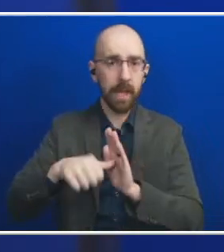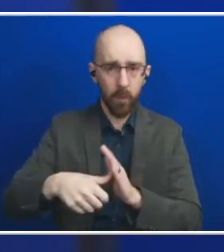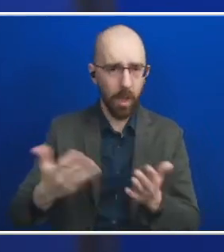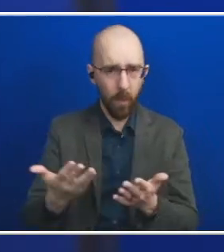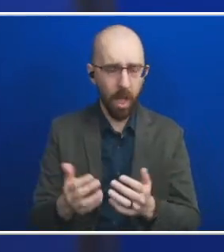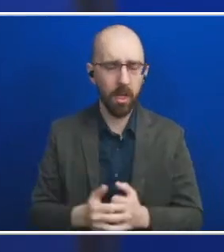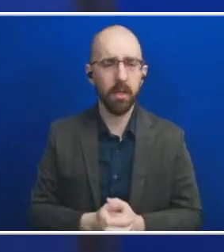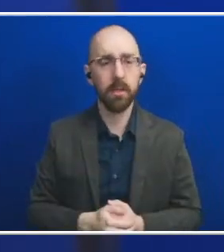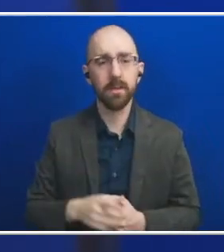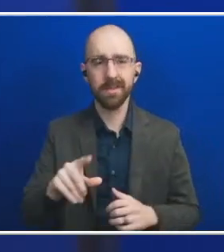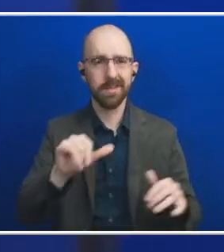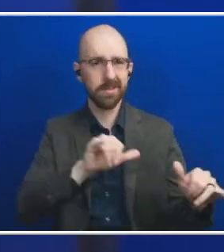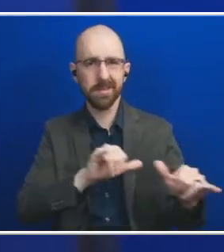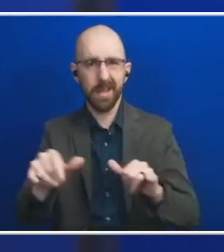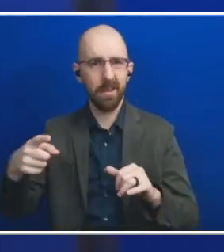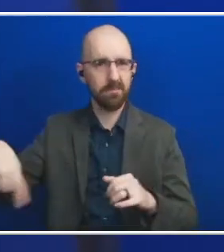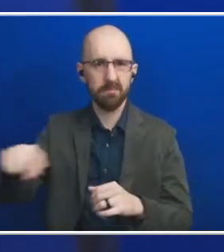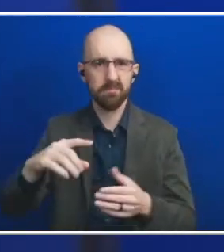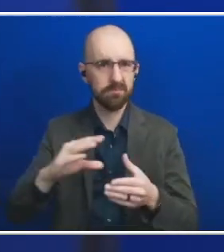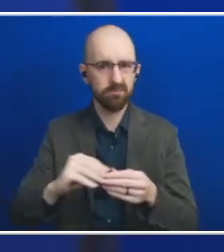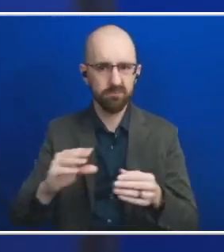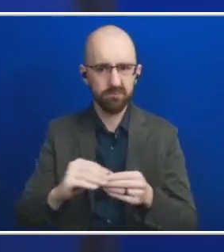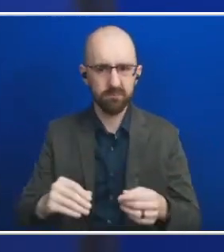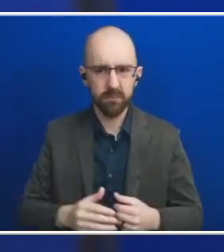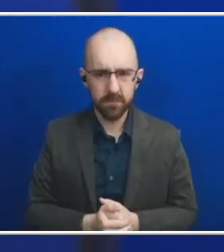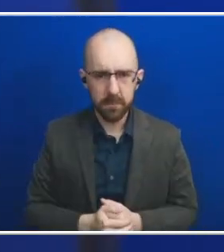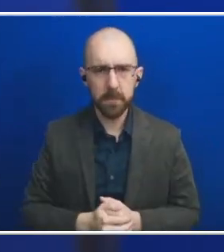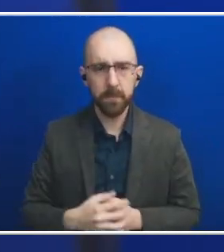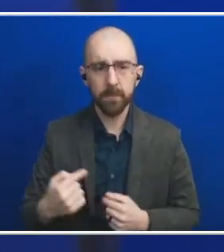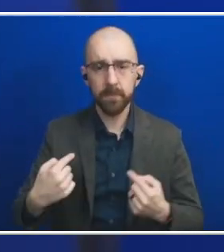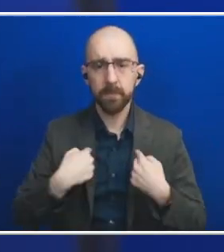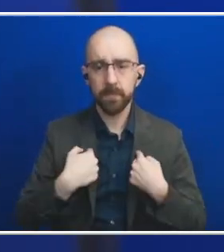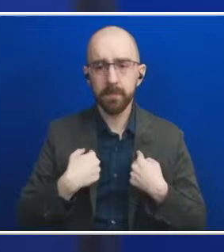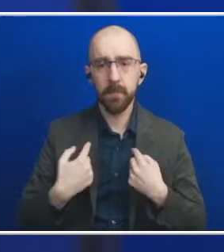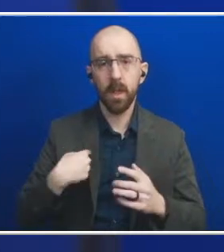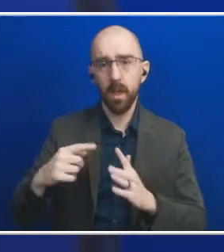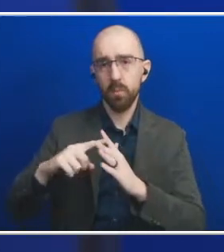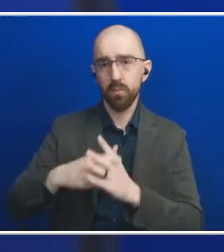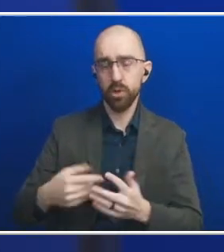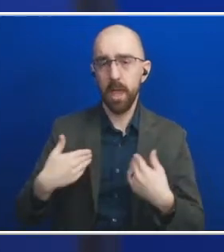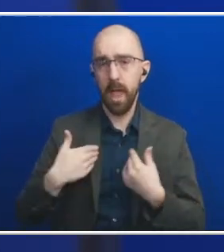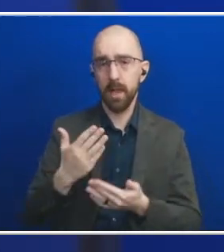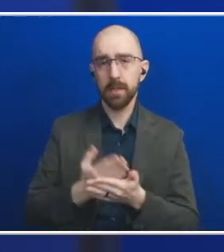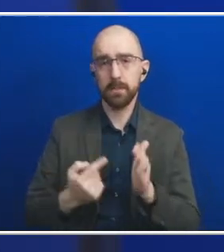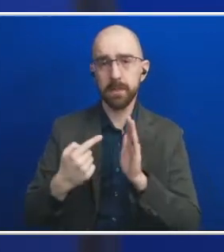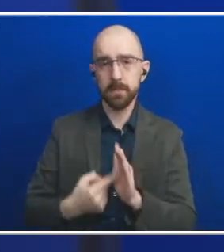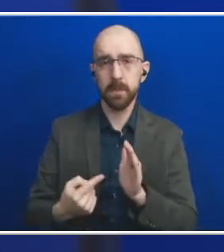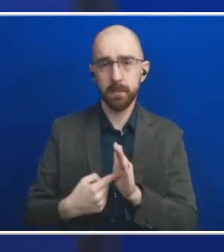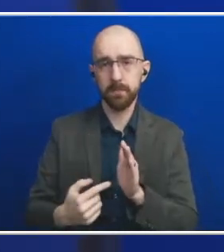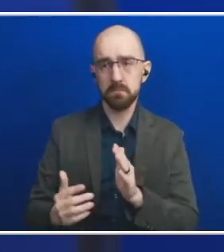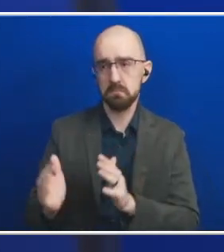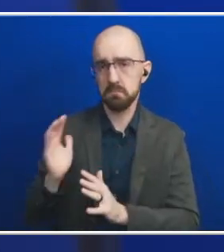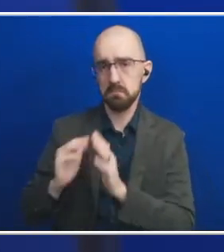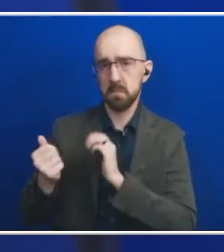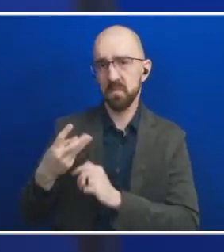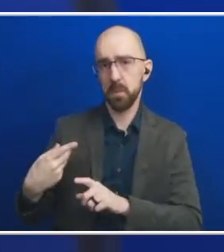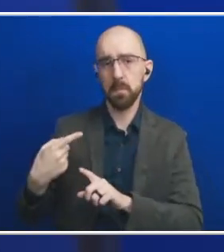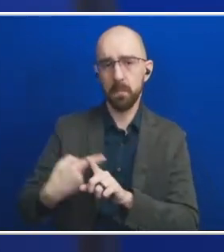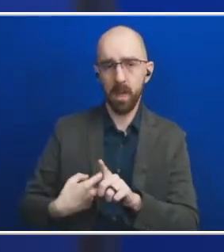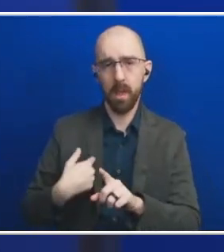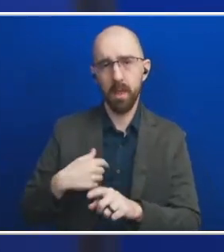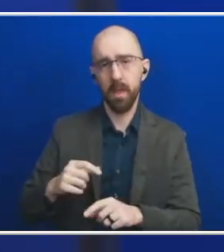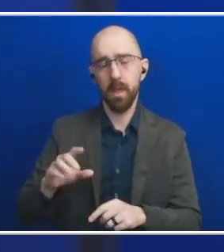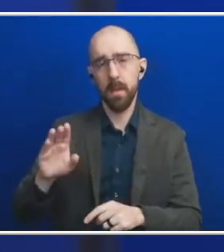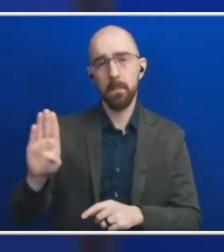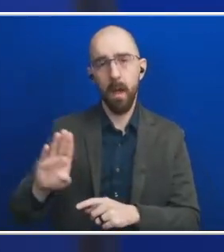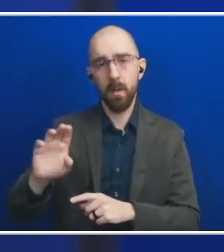everybody said. When I originally had some symptoms dating back some months, I had the bowel movements. I did,